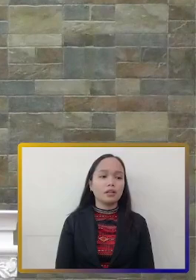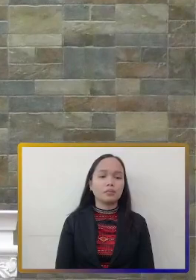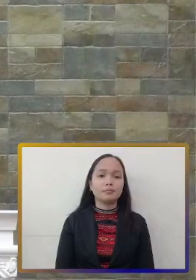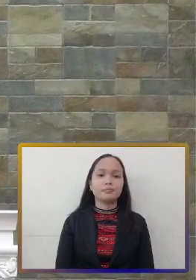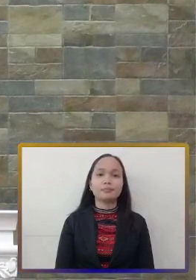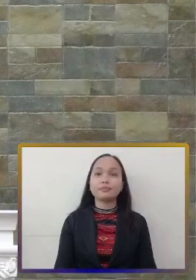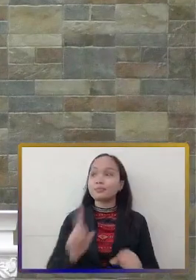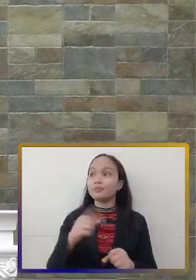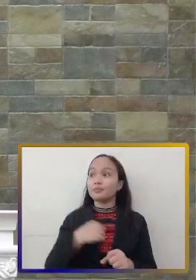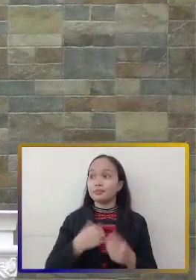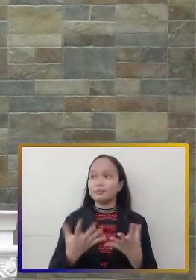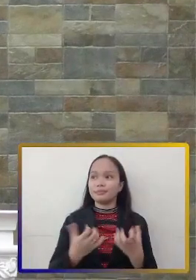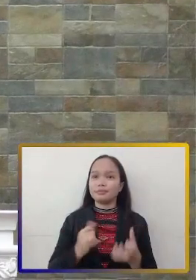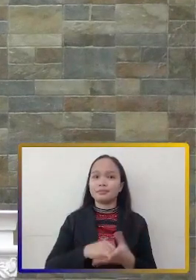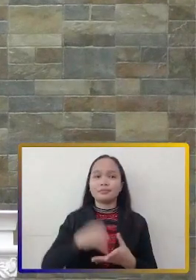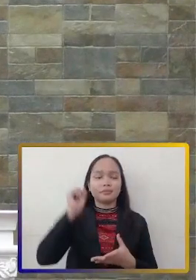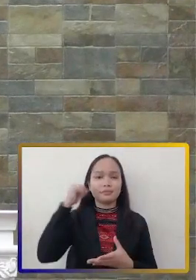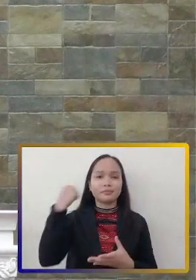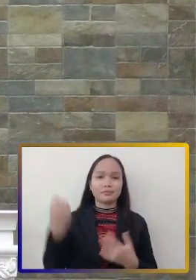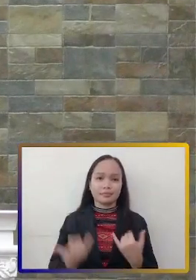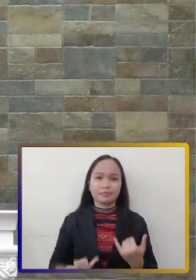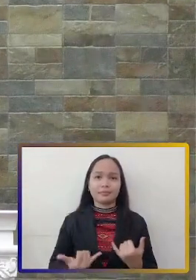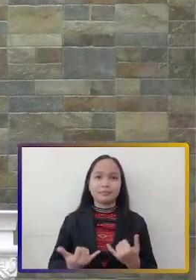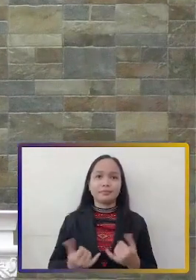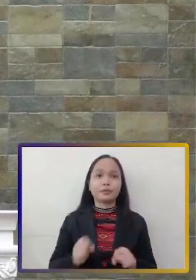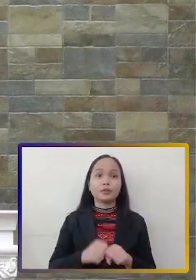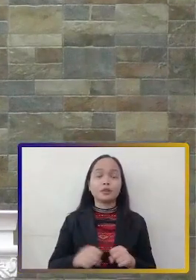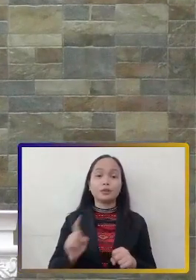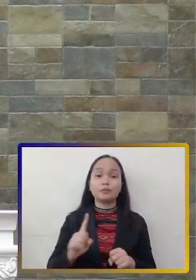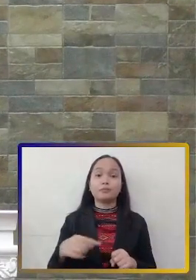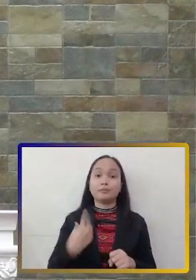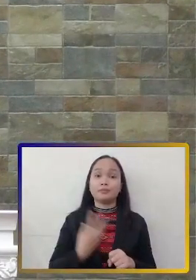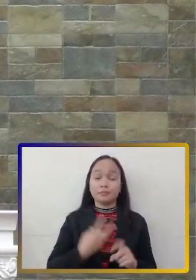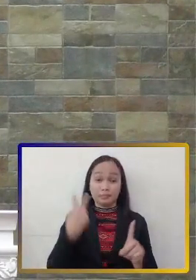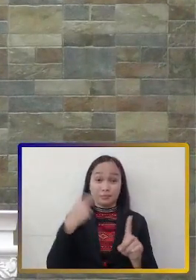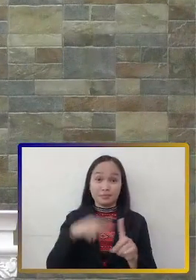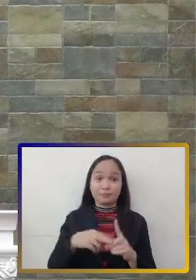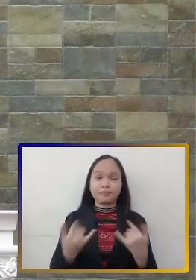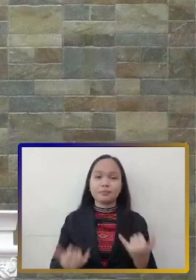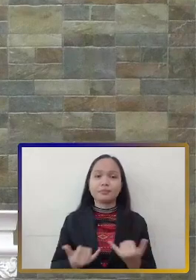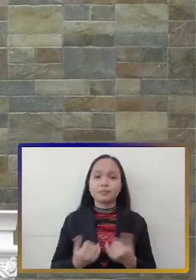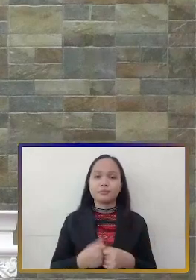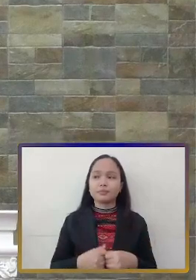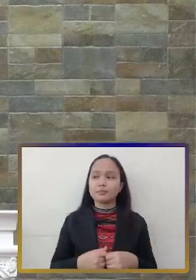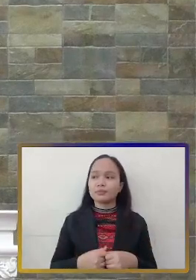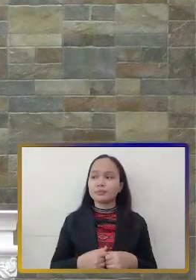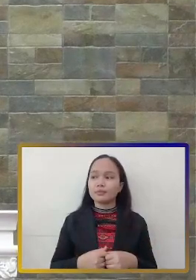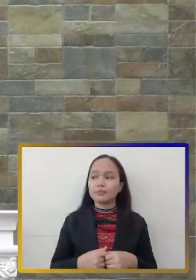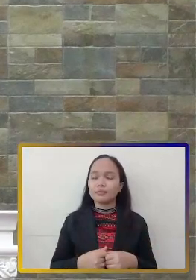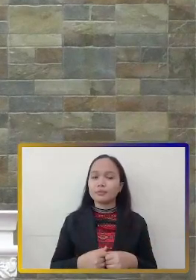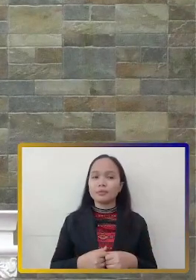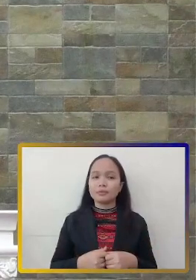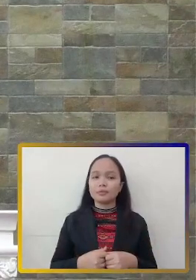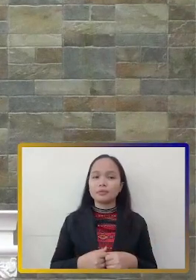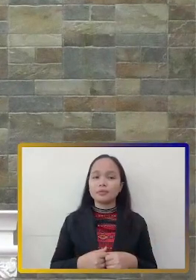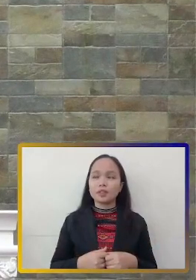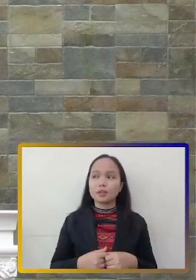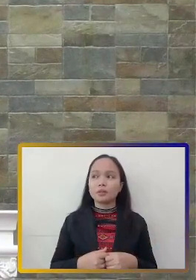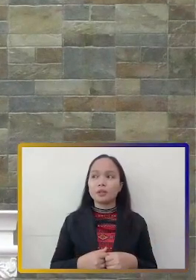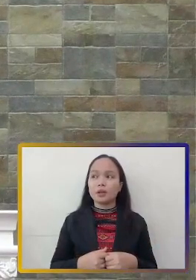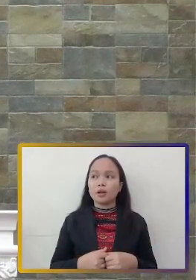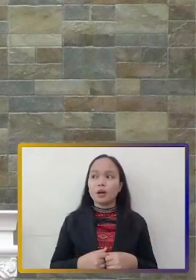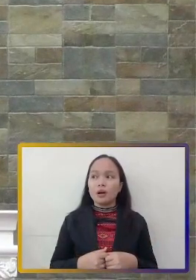Gusto ko itong sound na ito. Alright? So you see, mga kapatid, nakikita niyo po, narinig niyo na mula sa